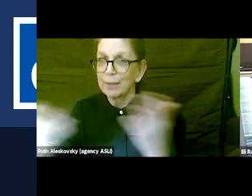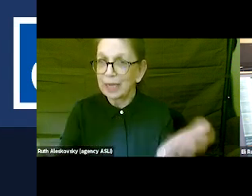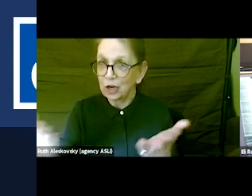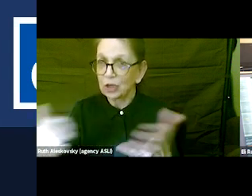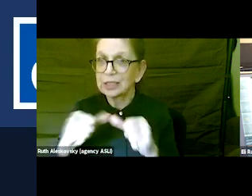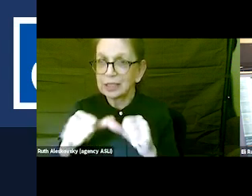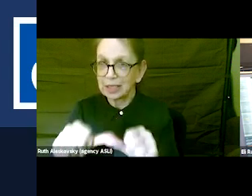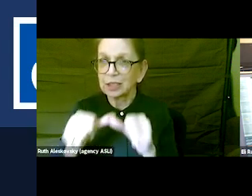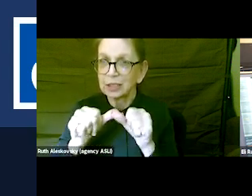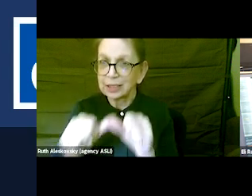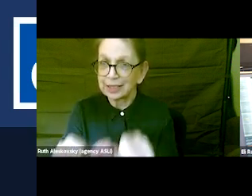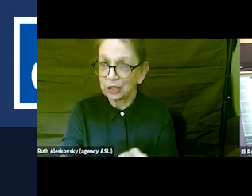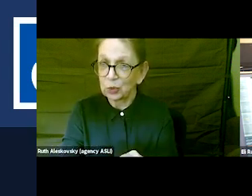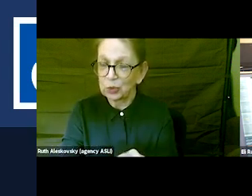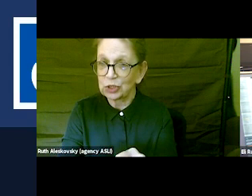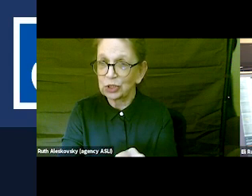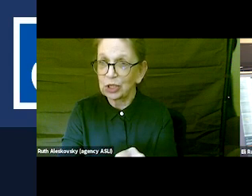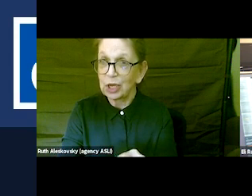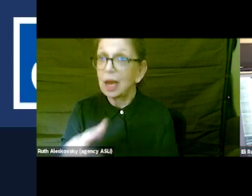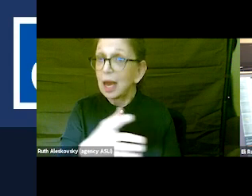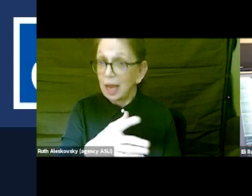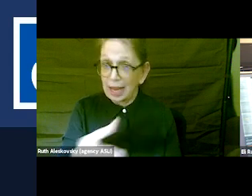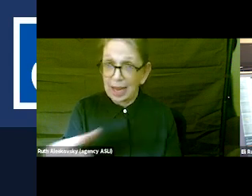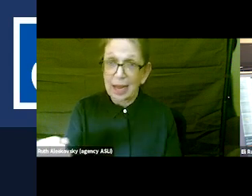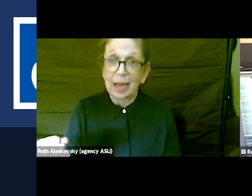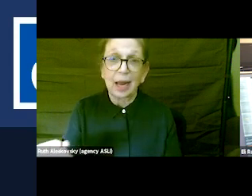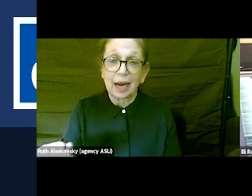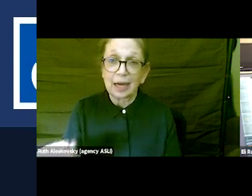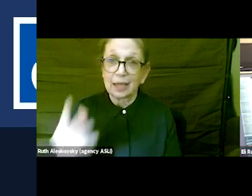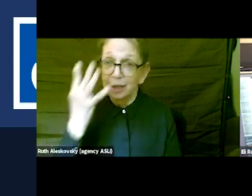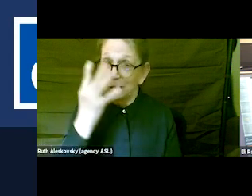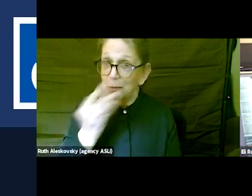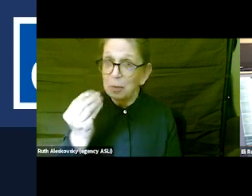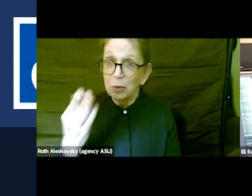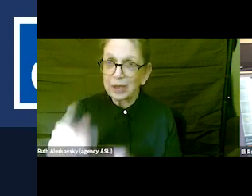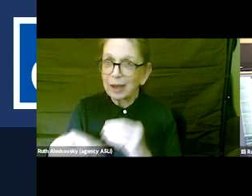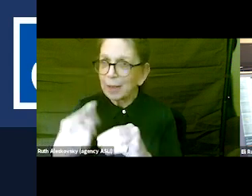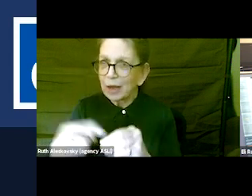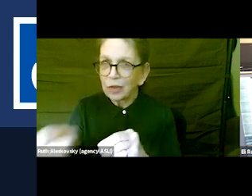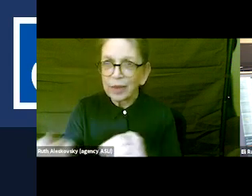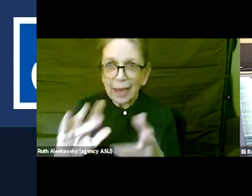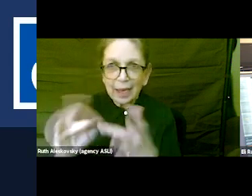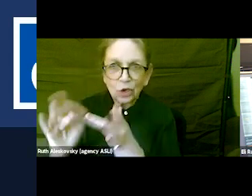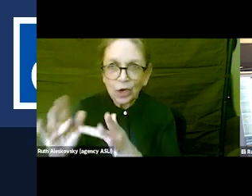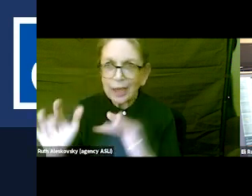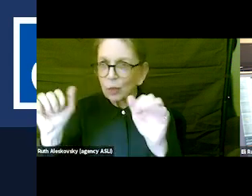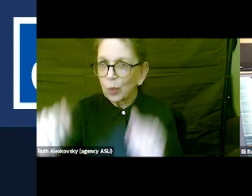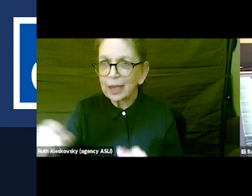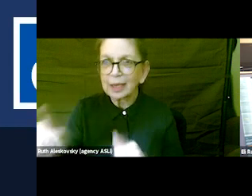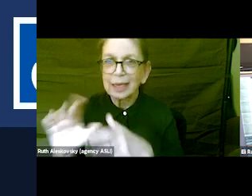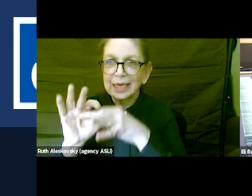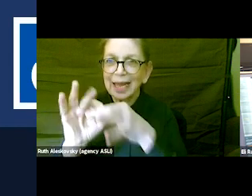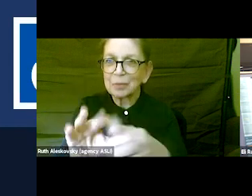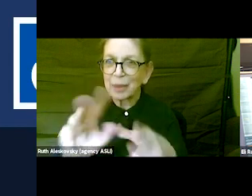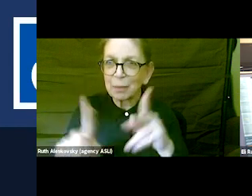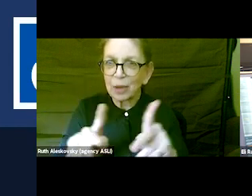connect individuals again remotely. That's the beauty about this remote stuff, is that, you know, a person like